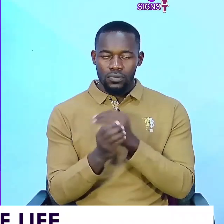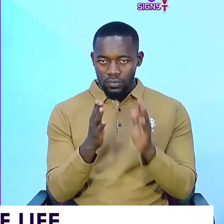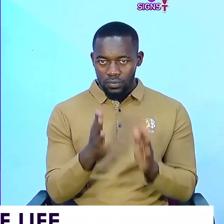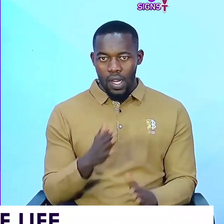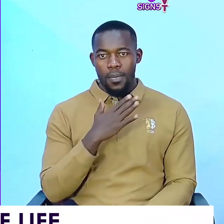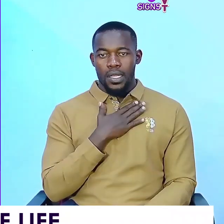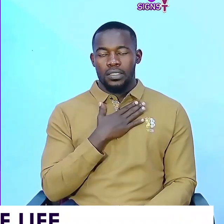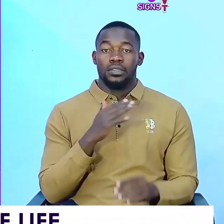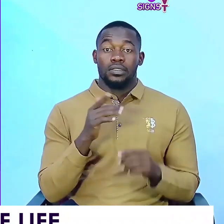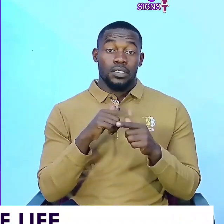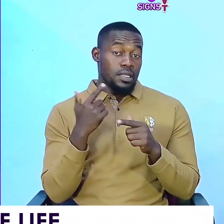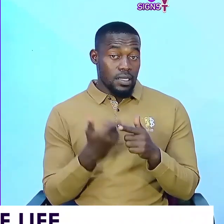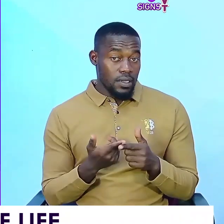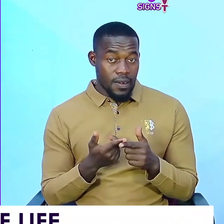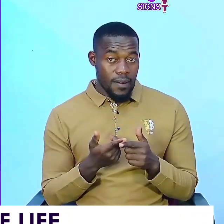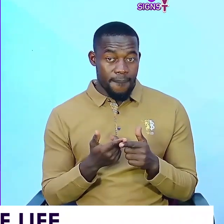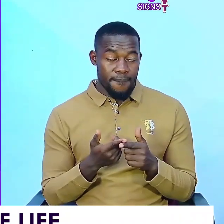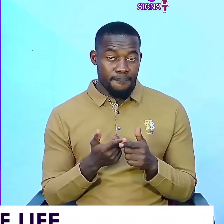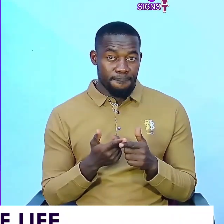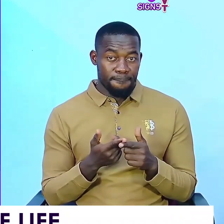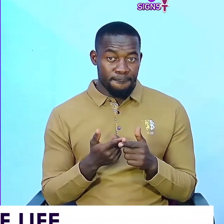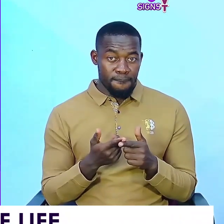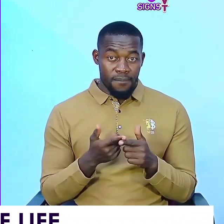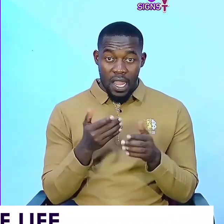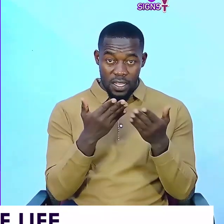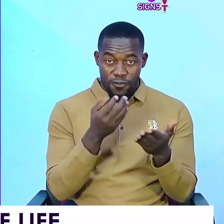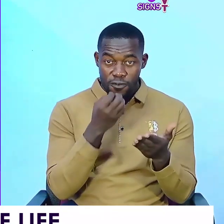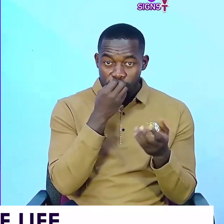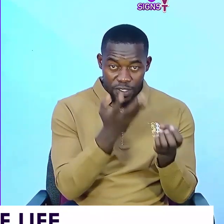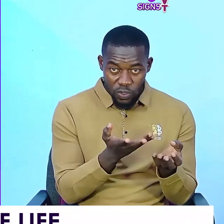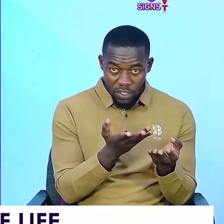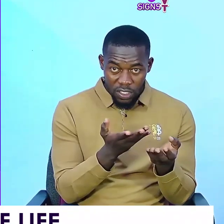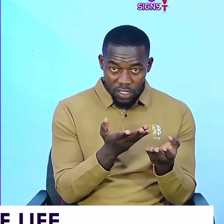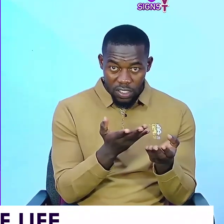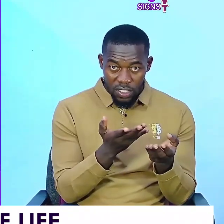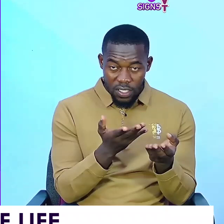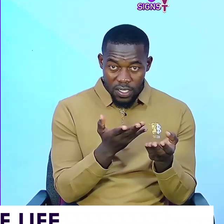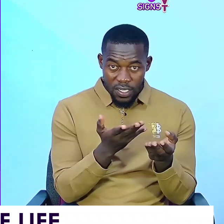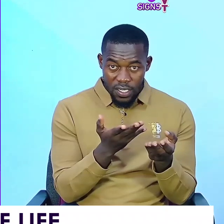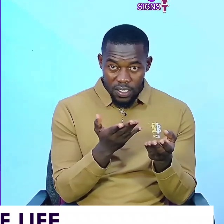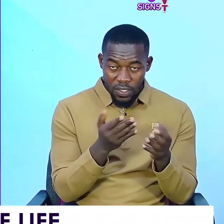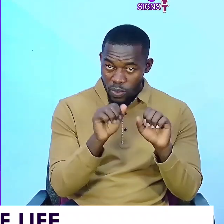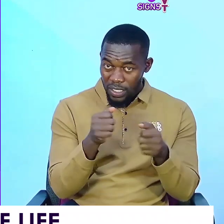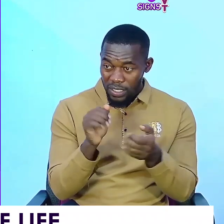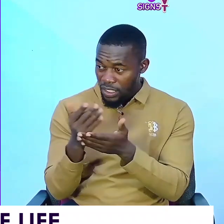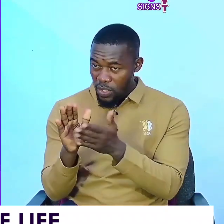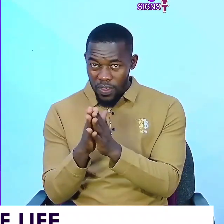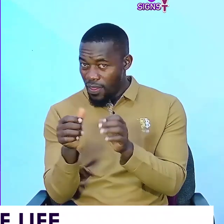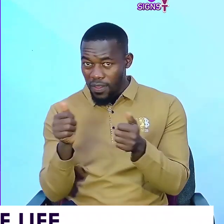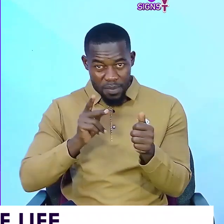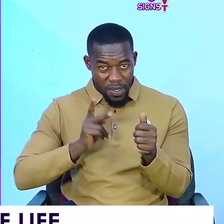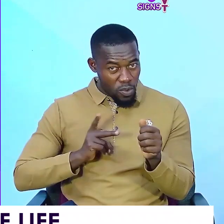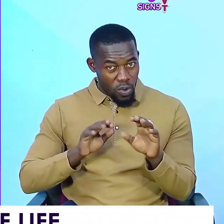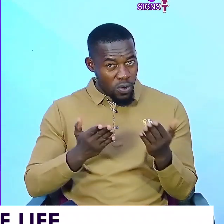then you do not divulge the information I give you, then Confidentiality. I trust.